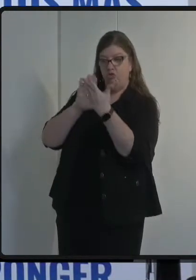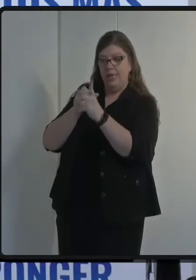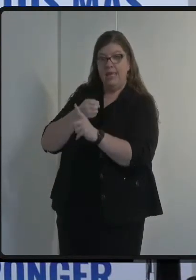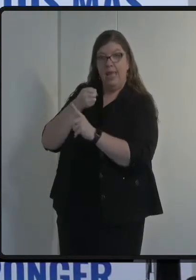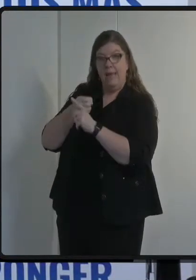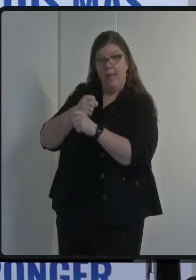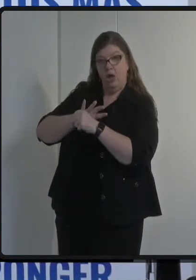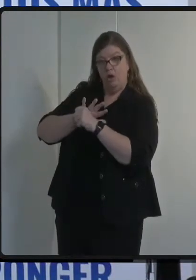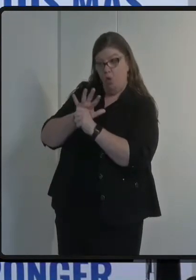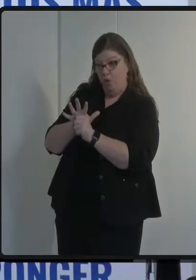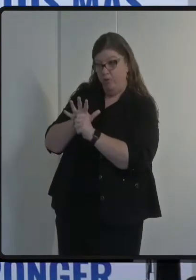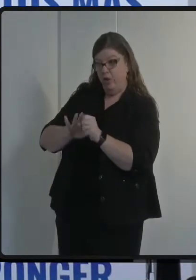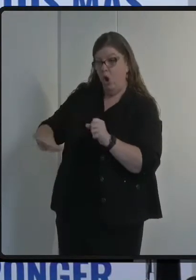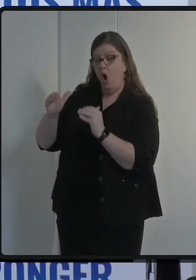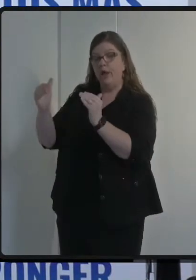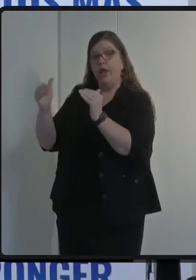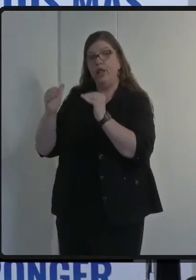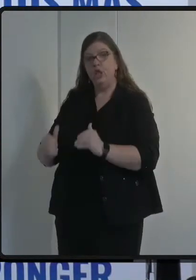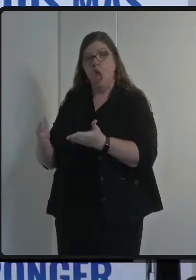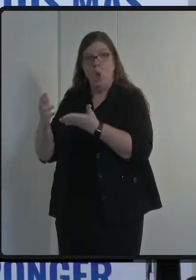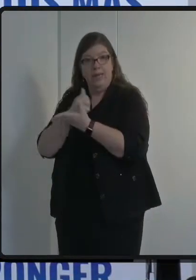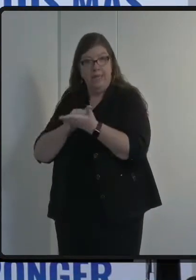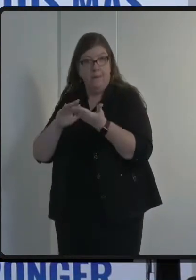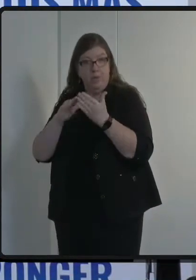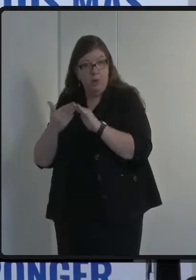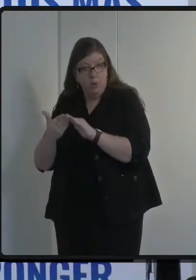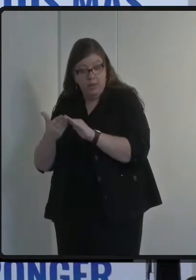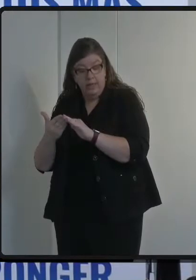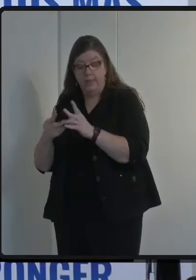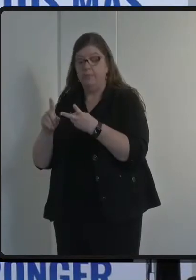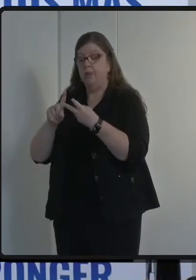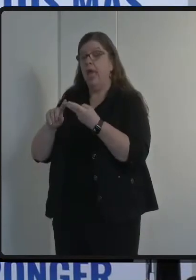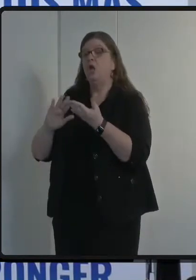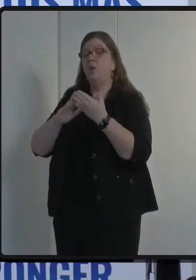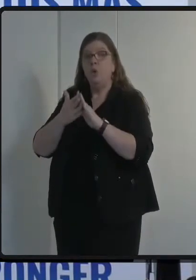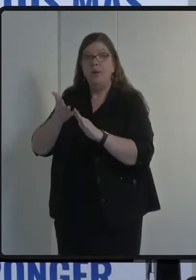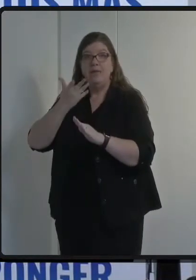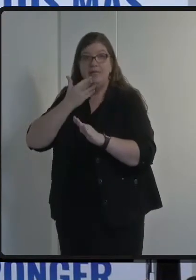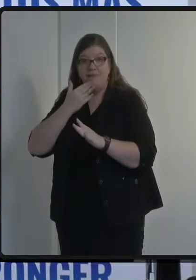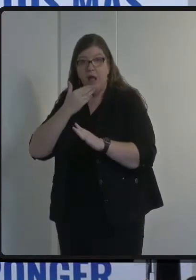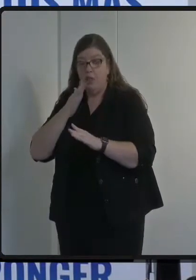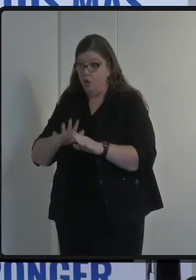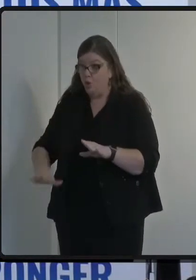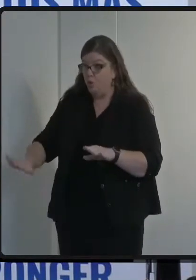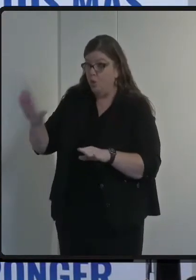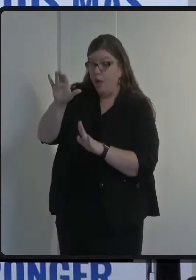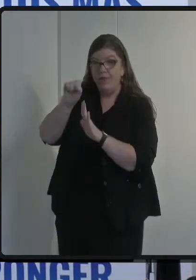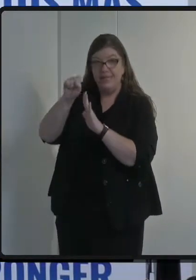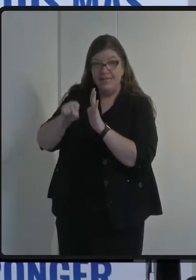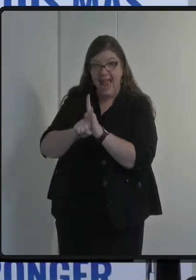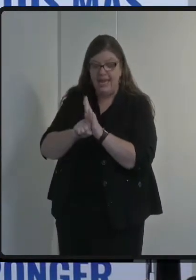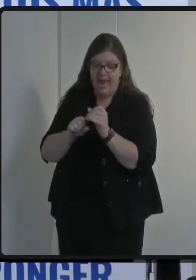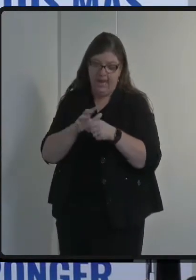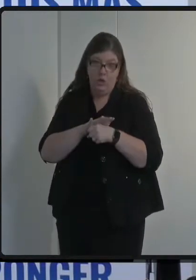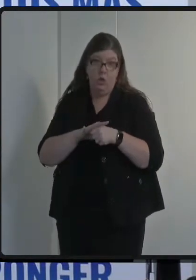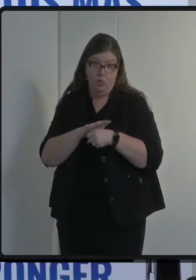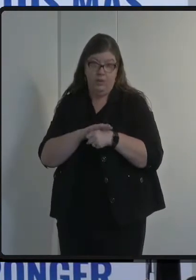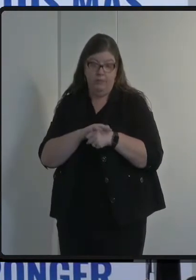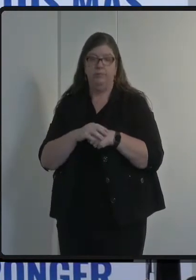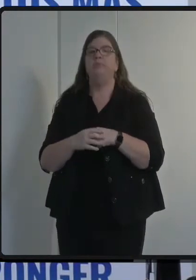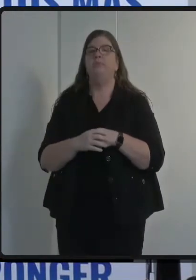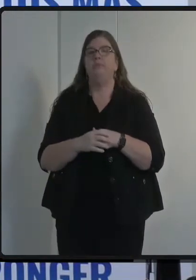of COVID on low-income communities and communities of color throughout the state and locally. The